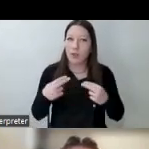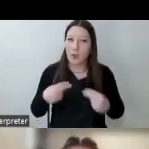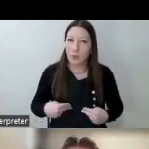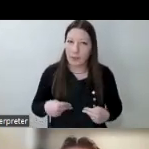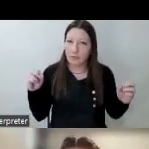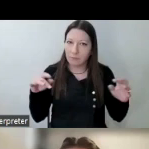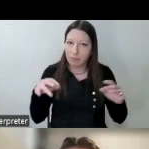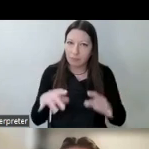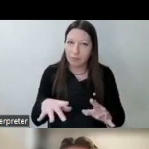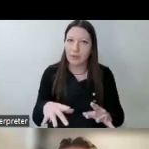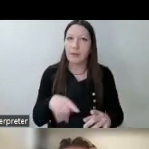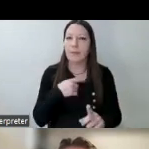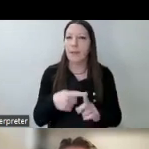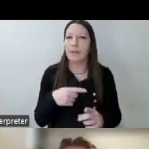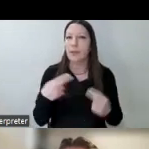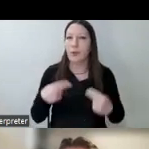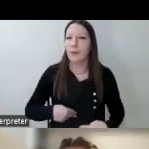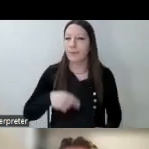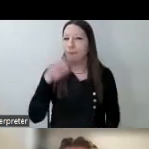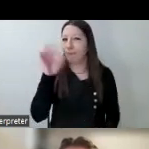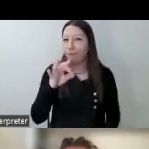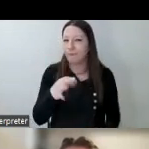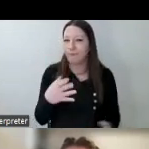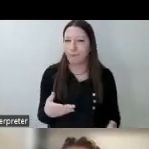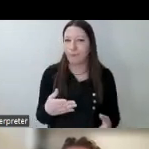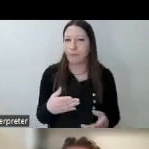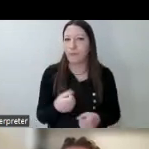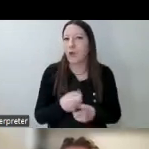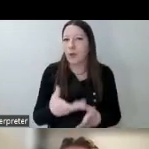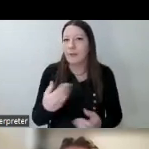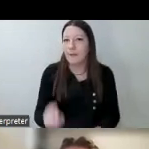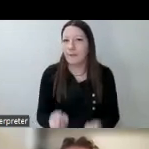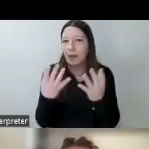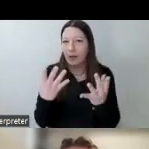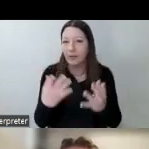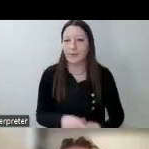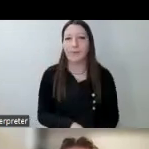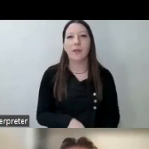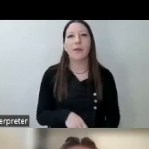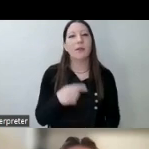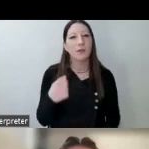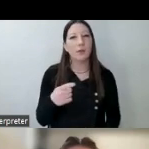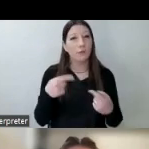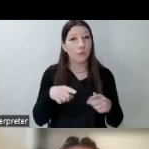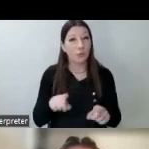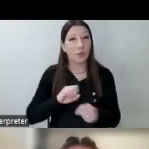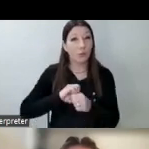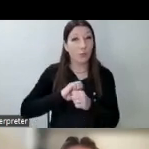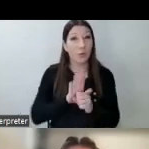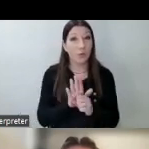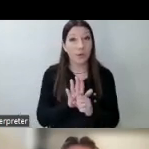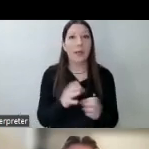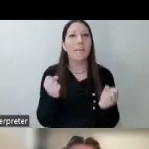was during the height of COVID, when people were responding to pandemic lockdowns by using outdoor activity as one of their primary sources